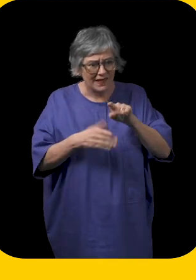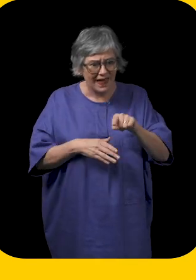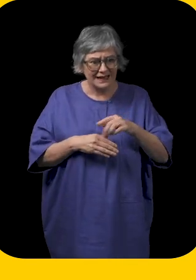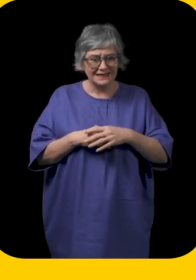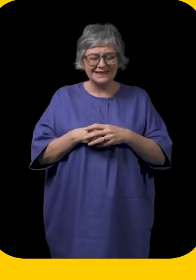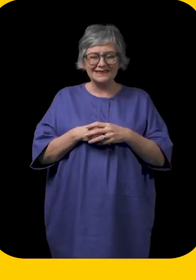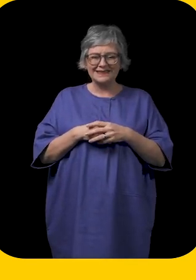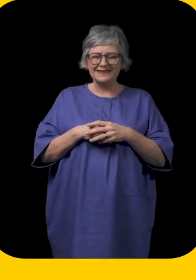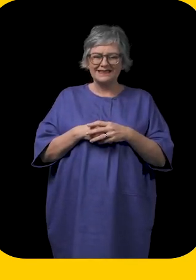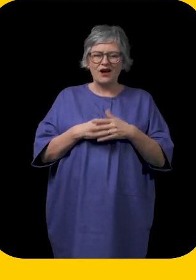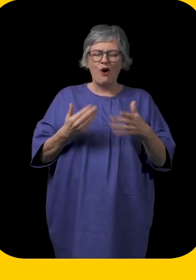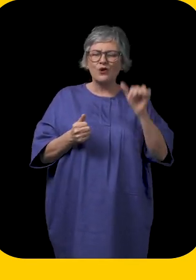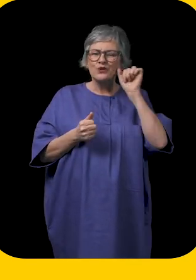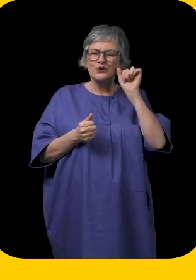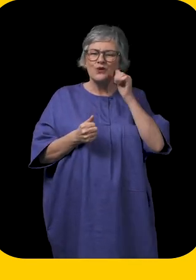I write that?